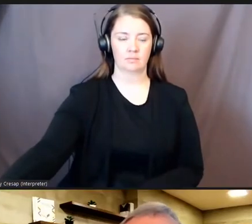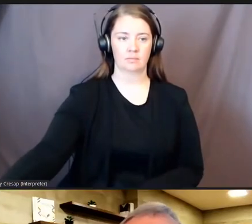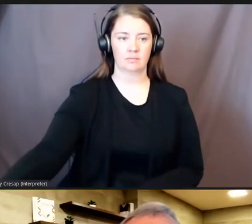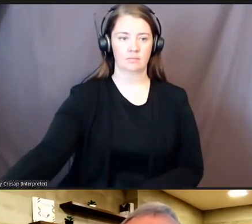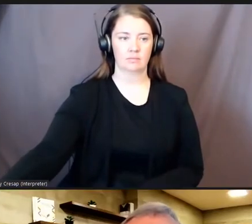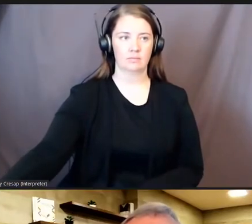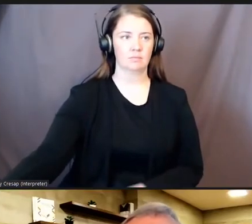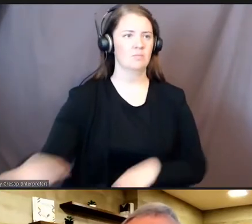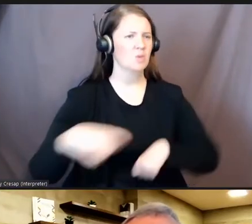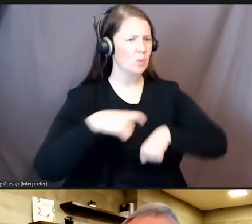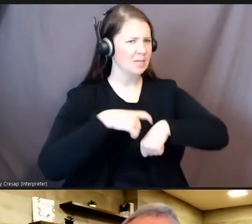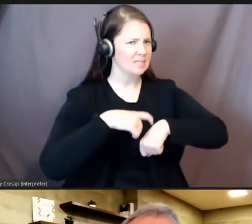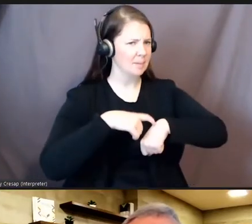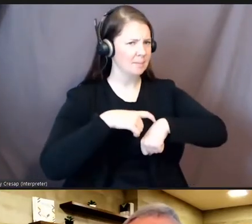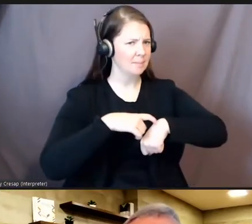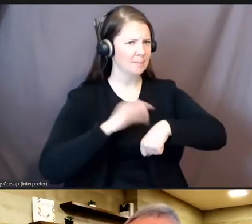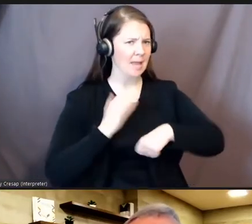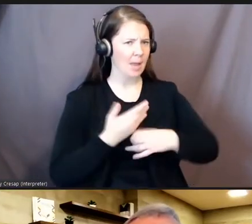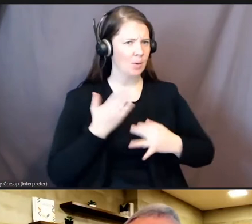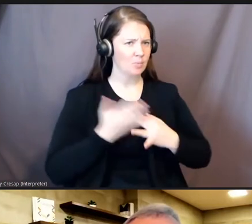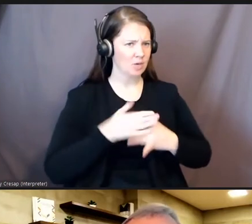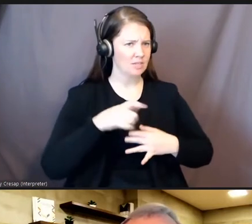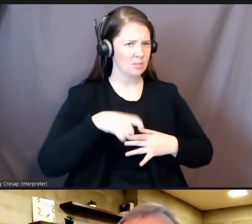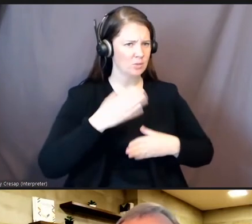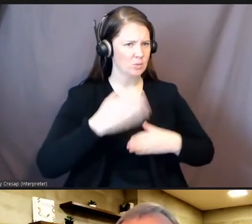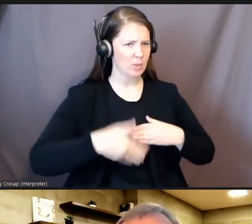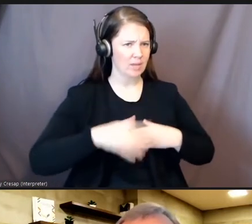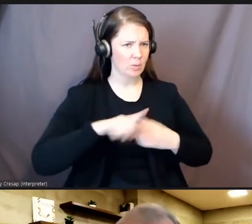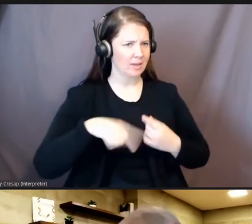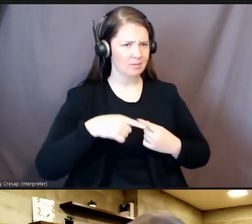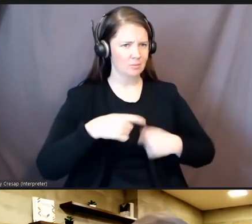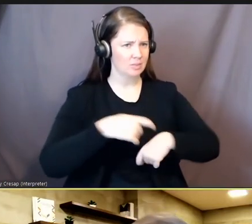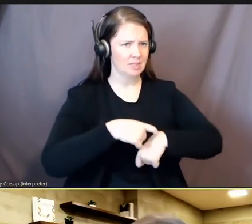What time was our break supposed to end, Steve?